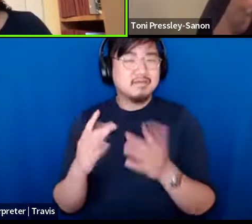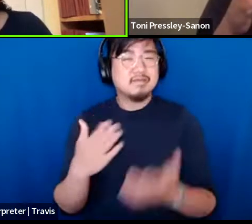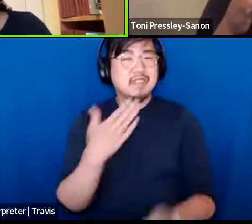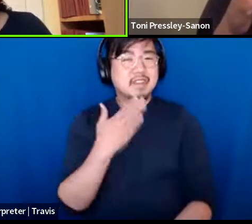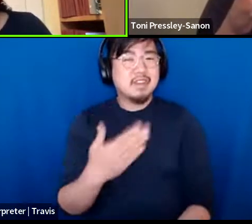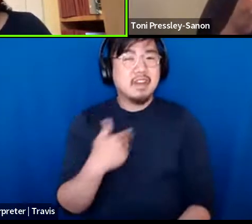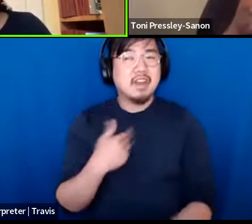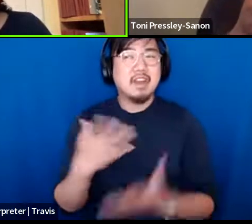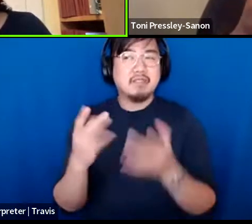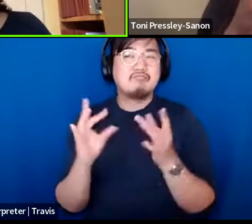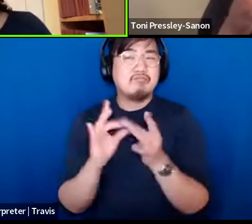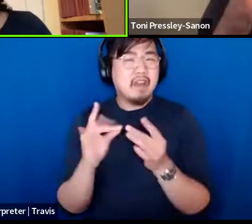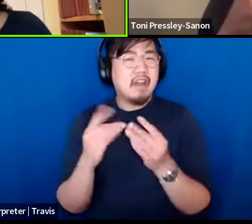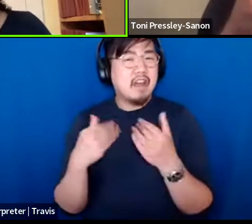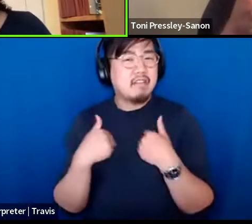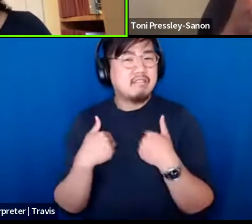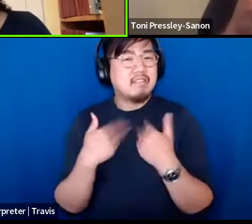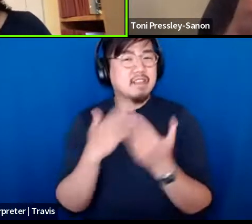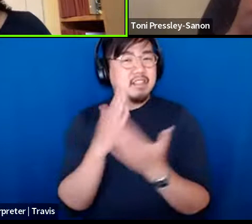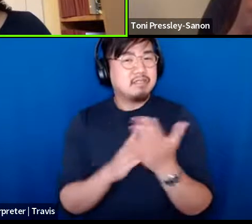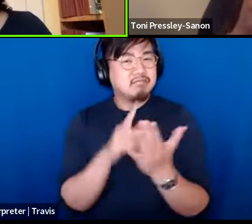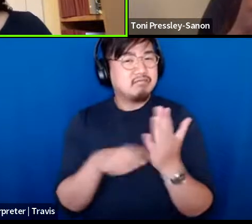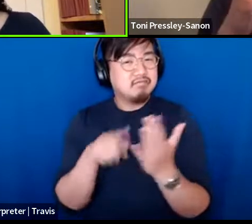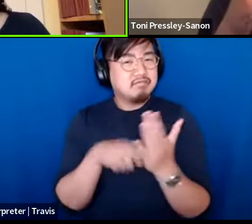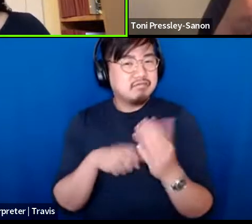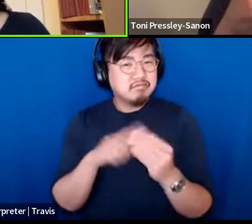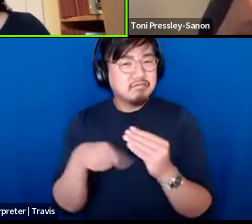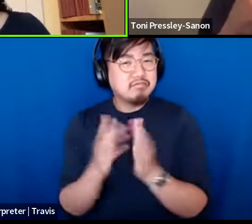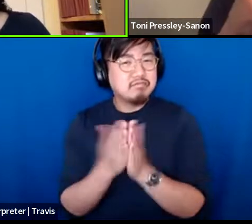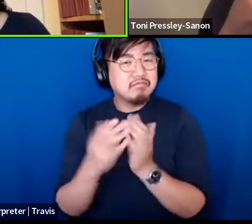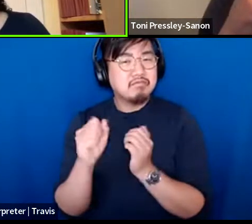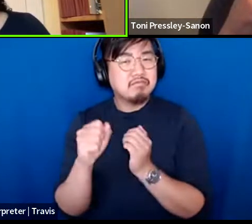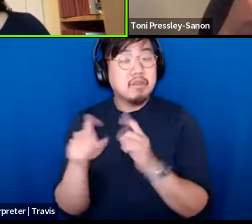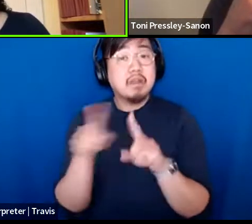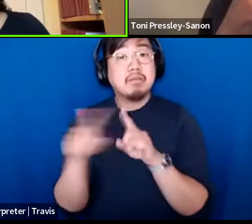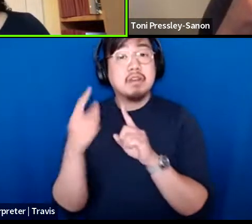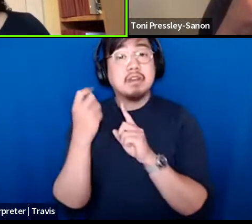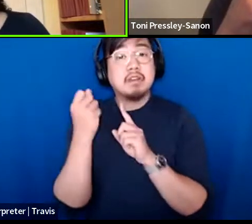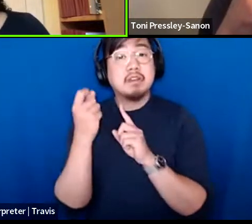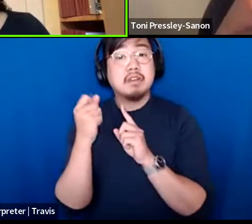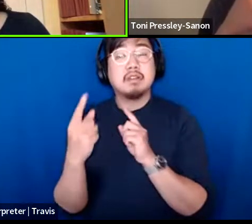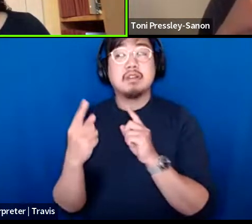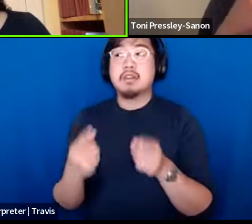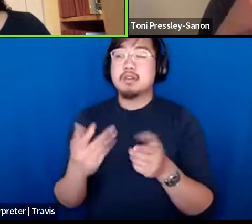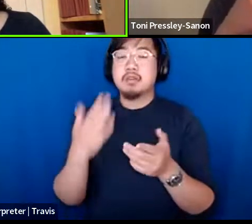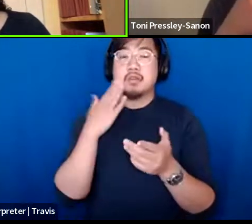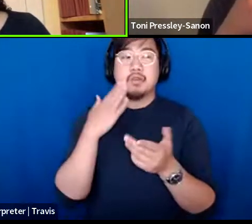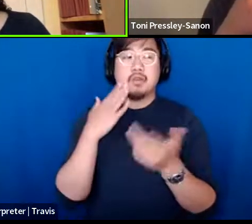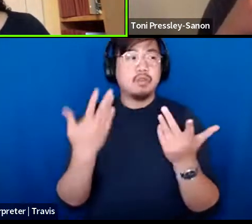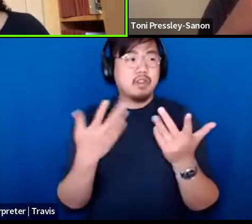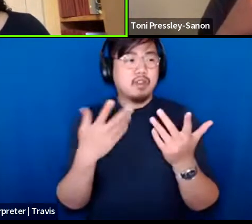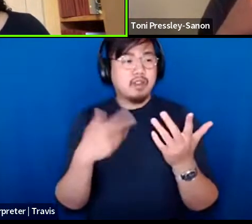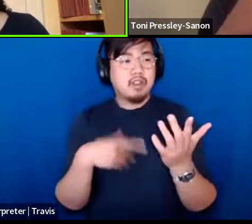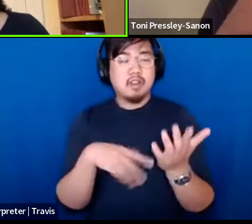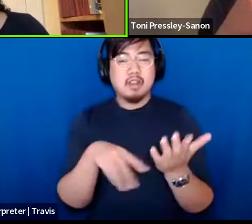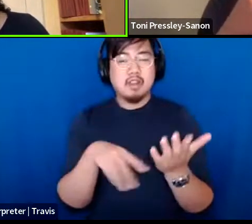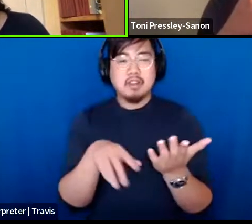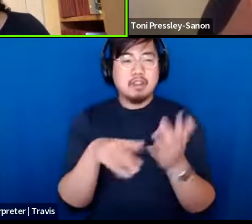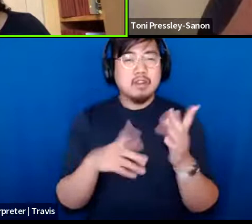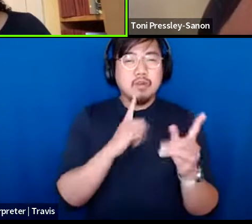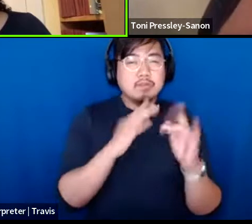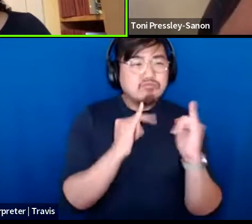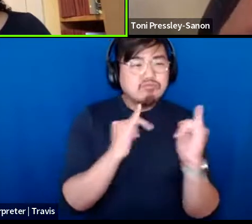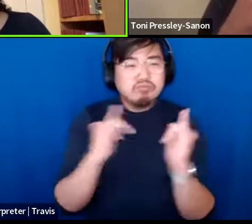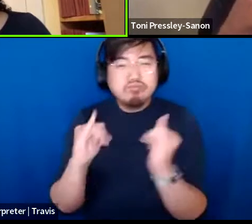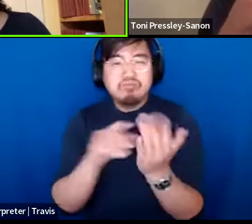but reading the quotes, having done the interviews and then rereading and editing,